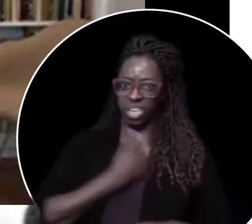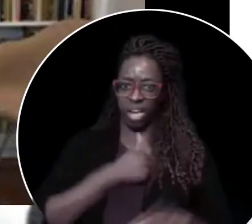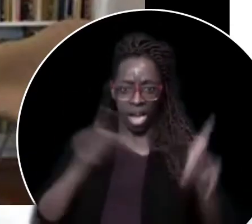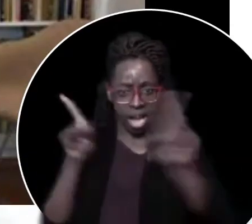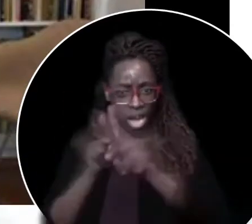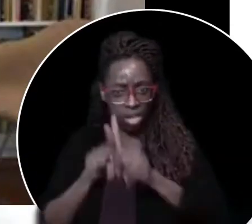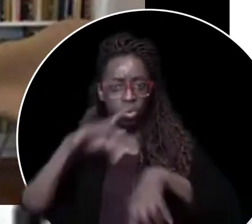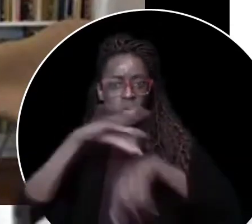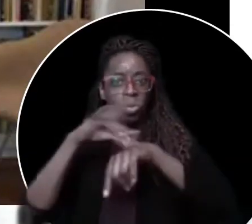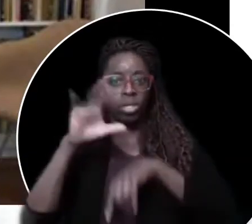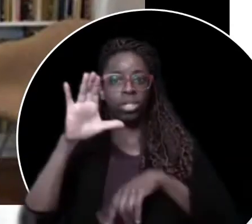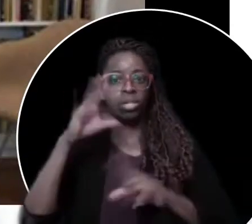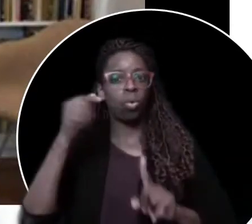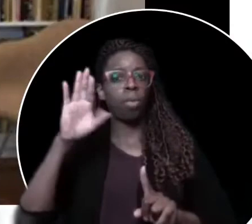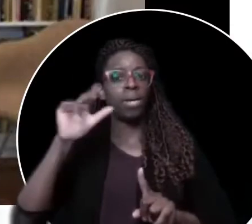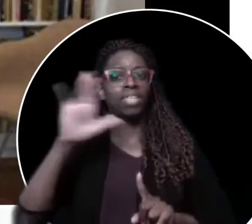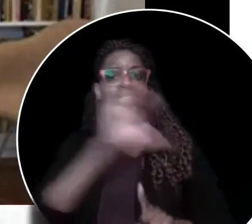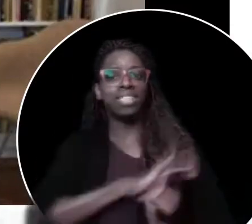And